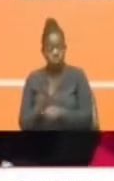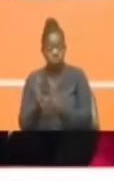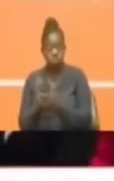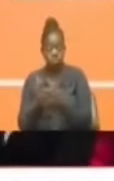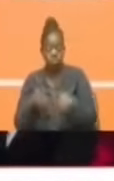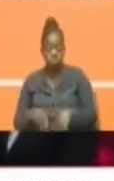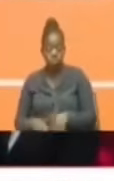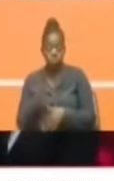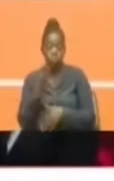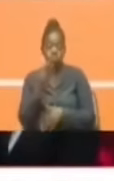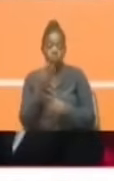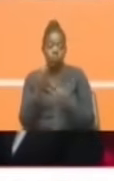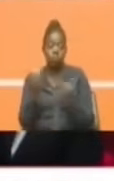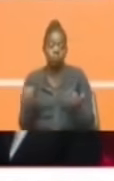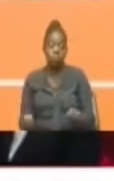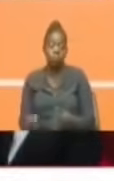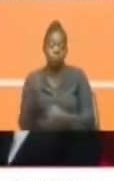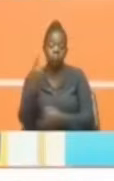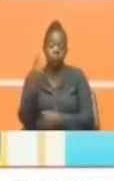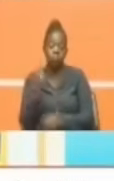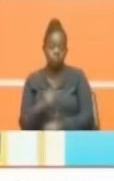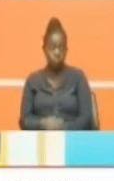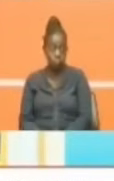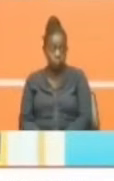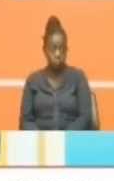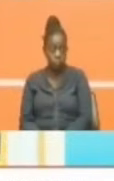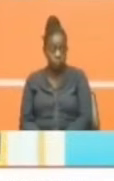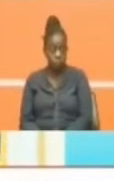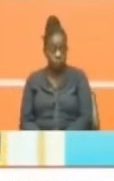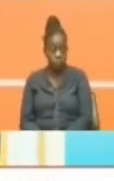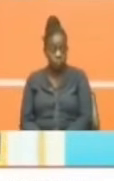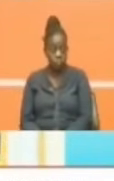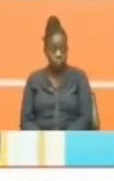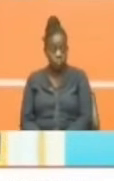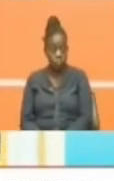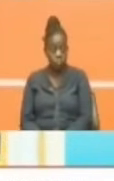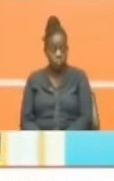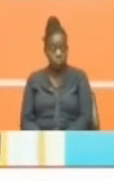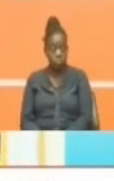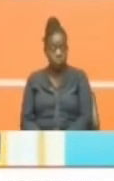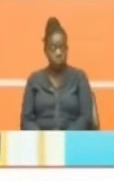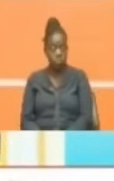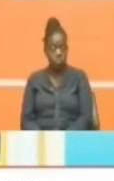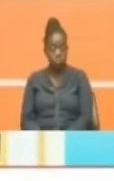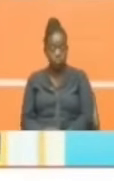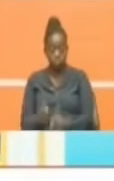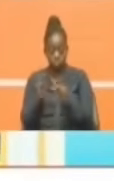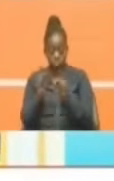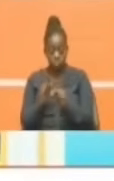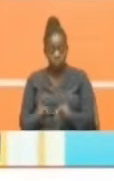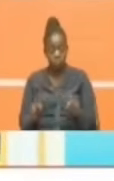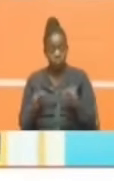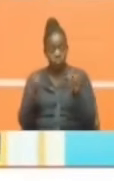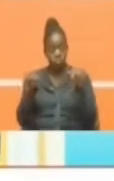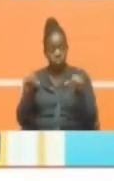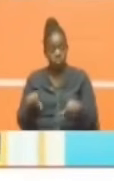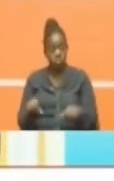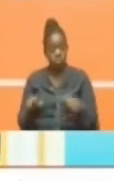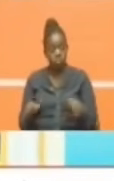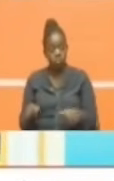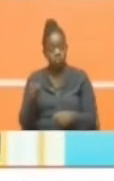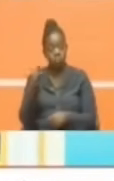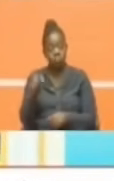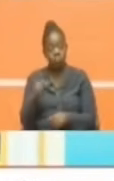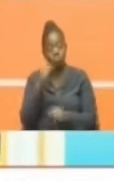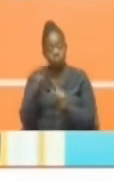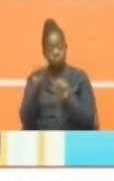zala bana bana. Ngati asika zao mom. Very, very badly, badly. Young man, when you are